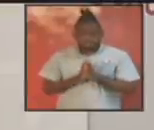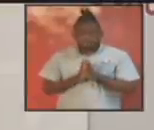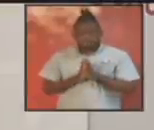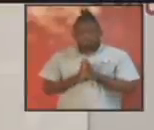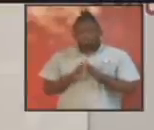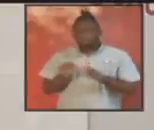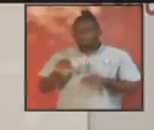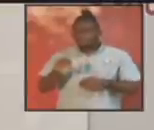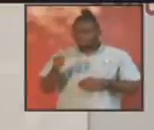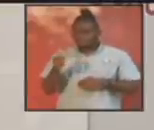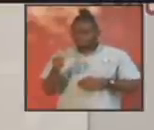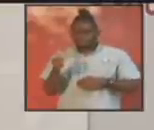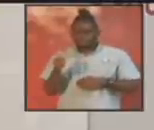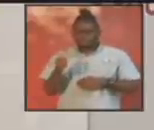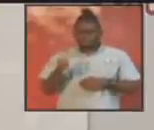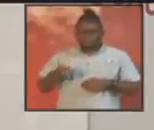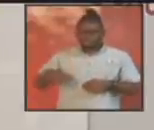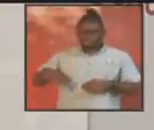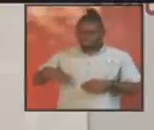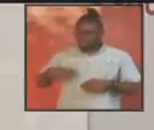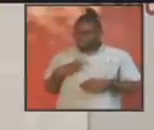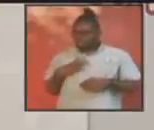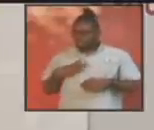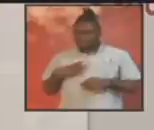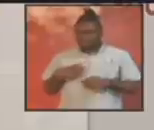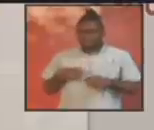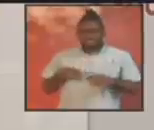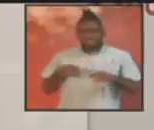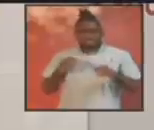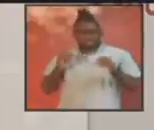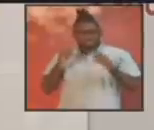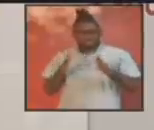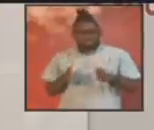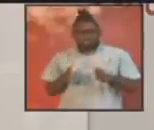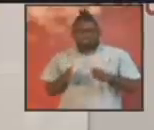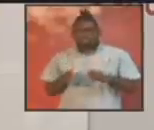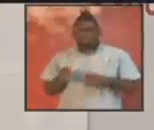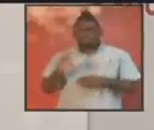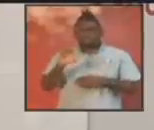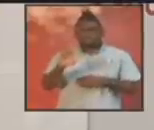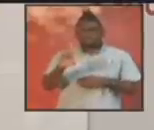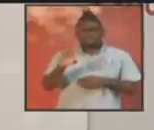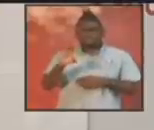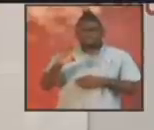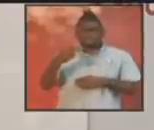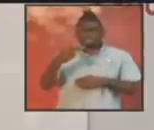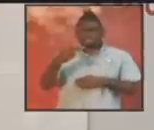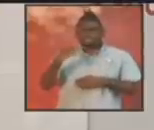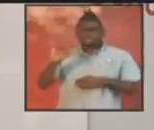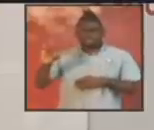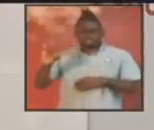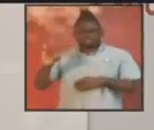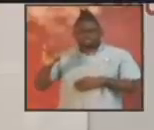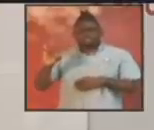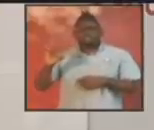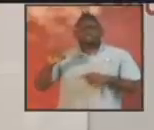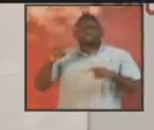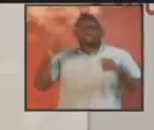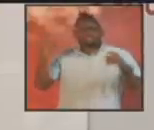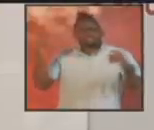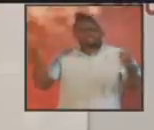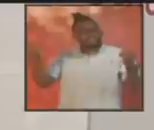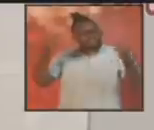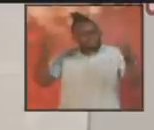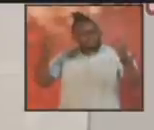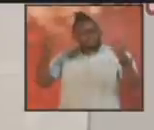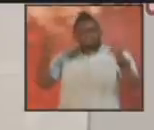who was successful. High Commissioner Roger Gopal was successful in reaching the Serum Institute, and